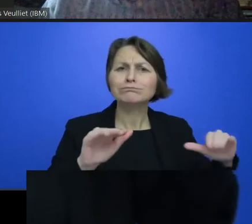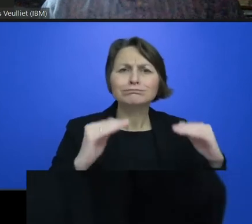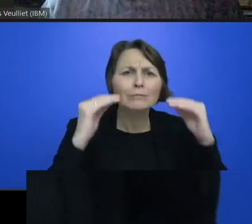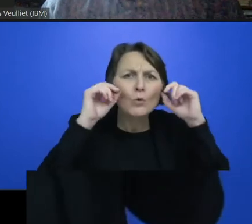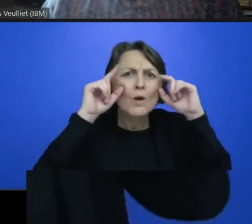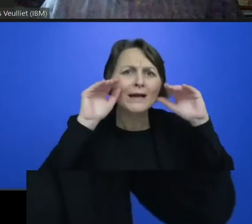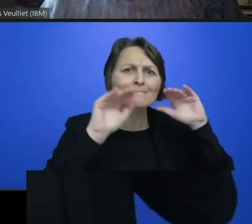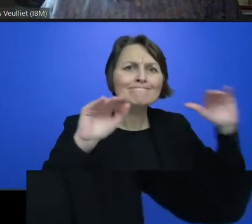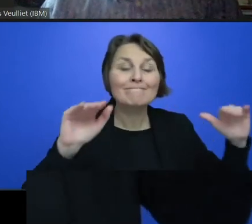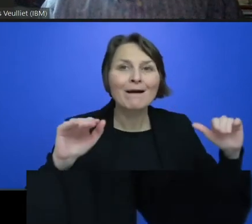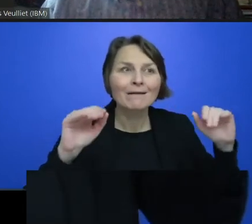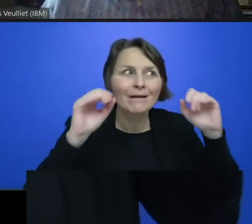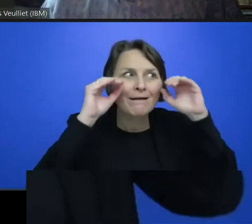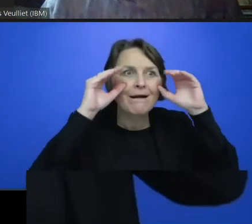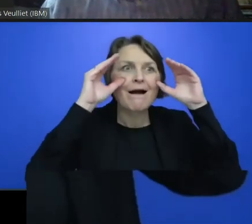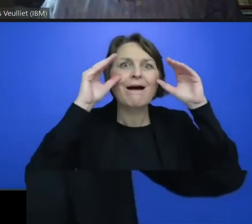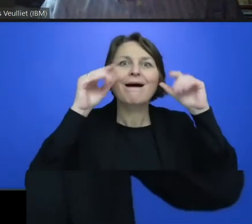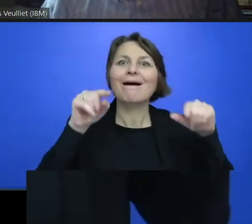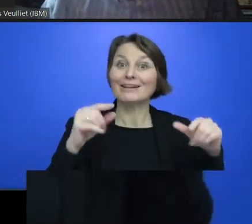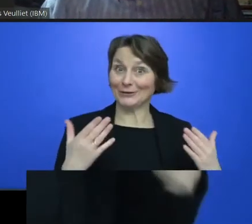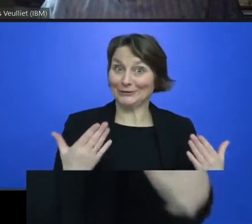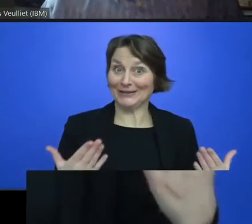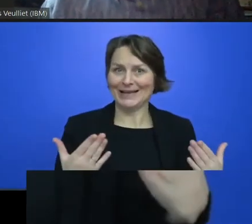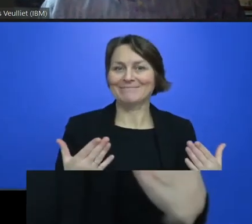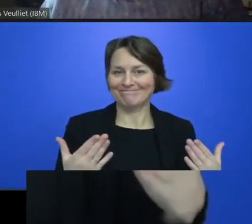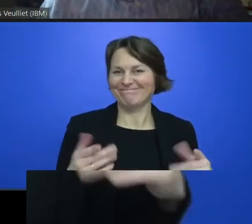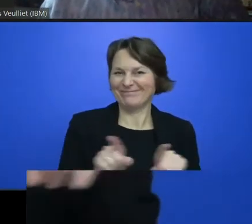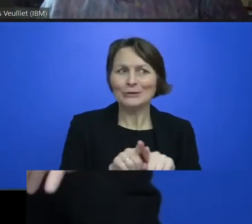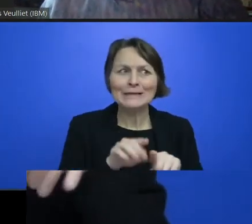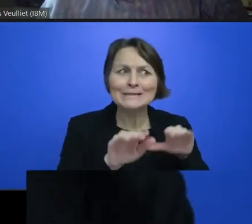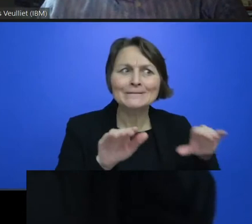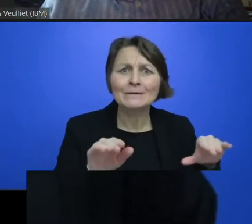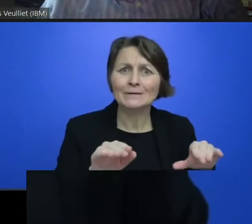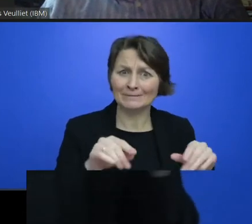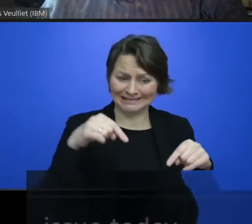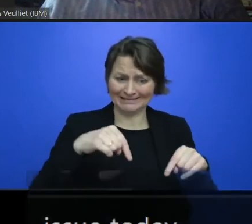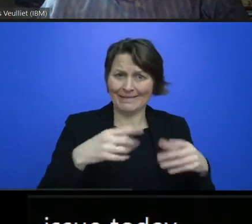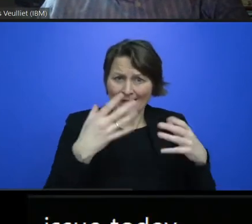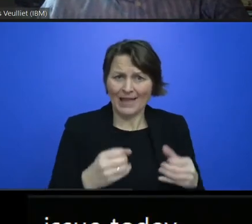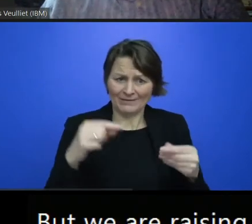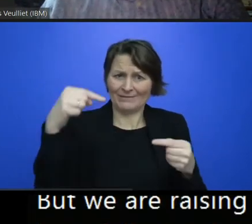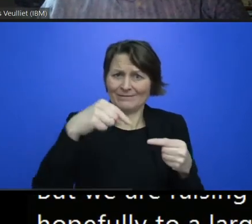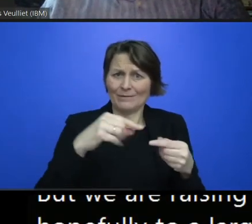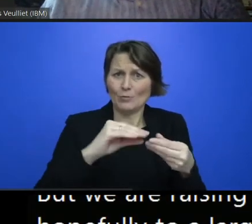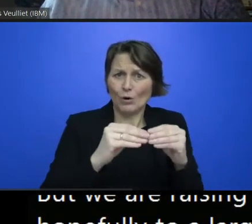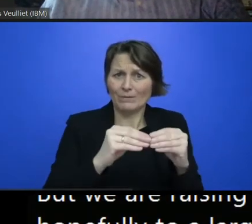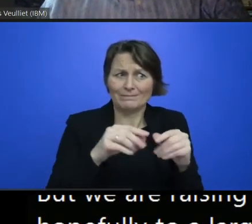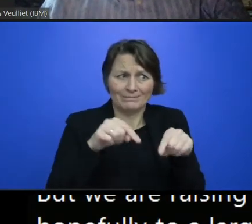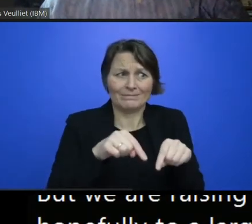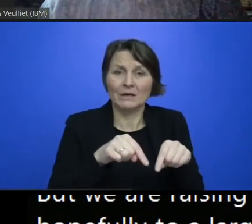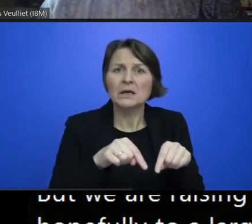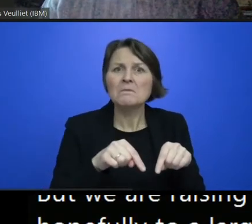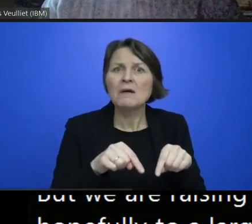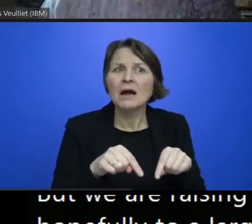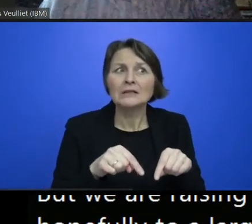hopefully, to a larger group community about the problem. So far, it has been a problem that only very few people, and thanks to you